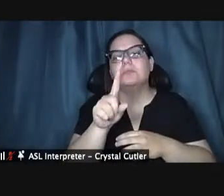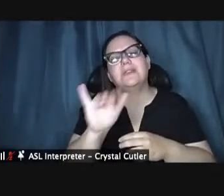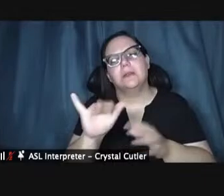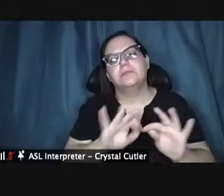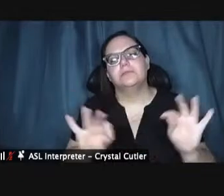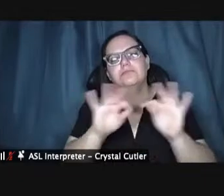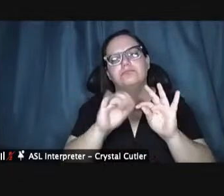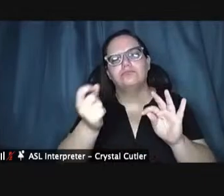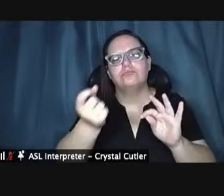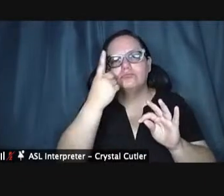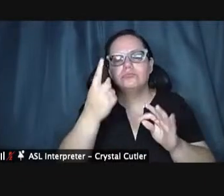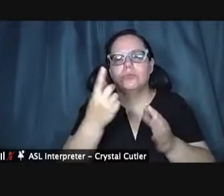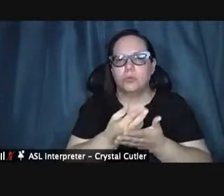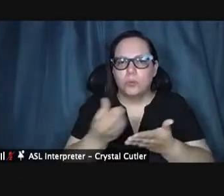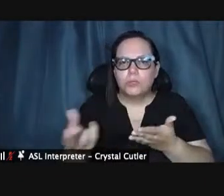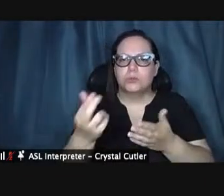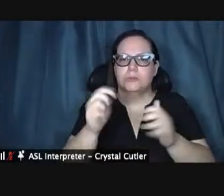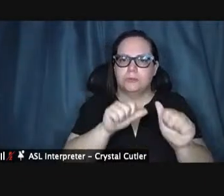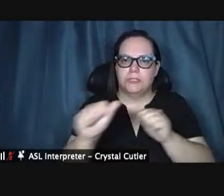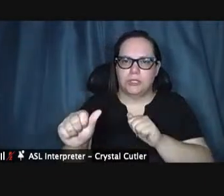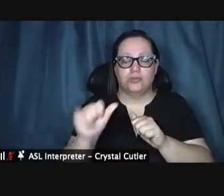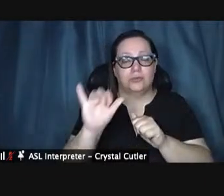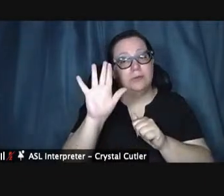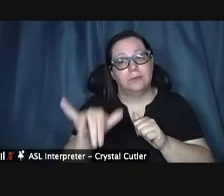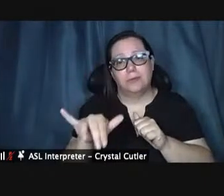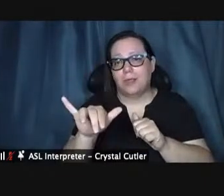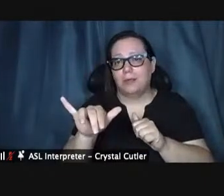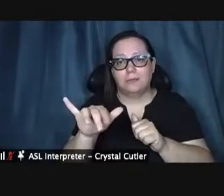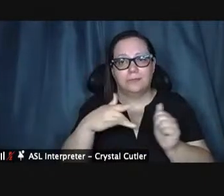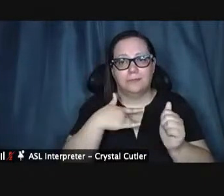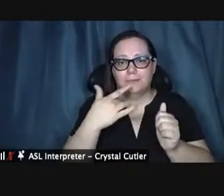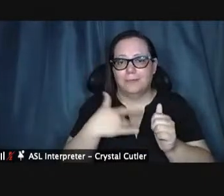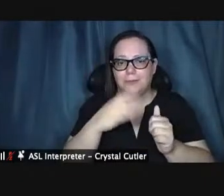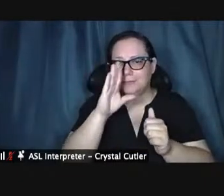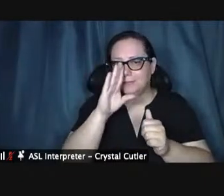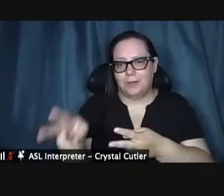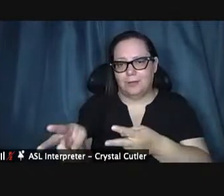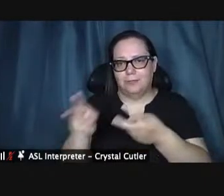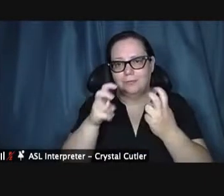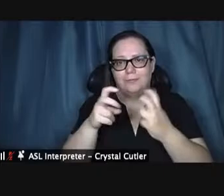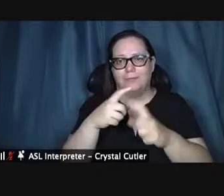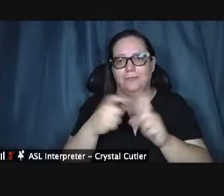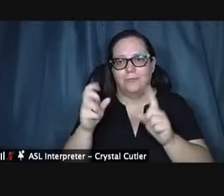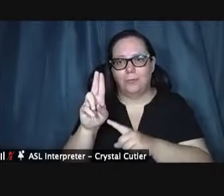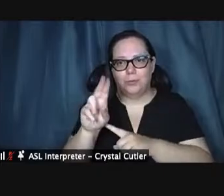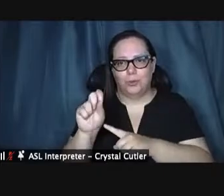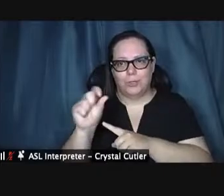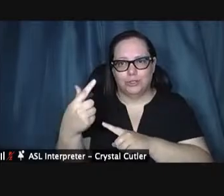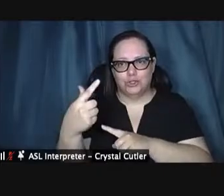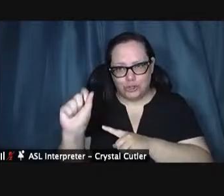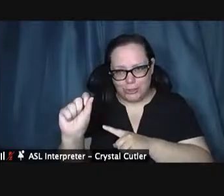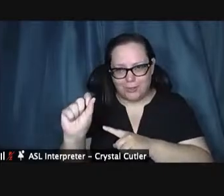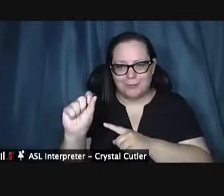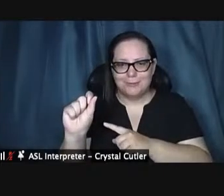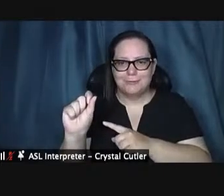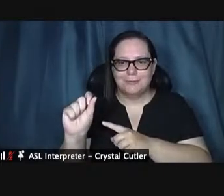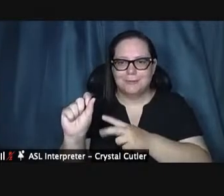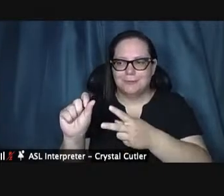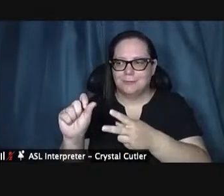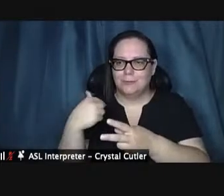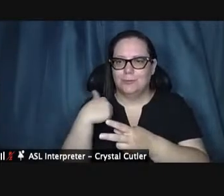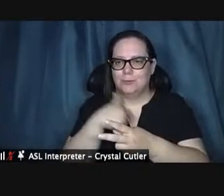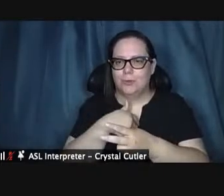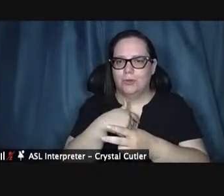volatiles. It's a page out of the USGS playbook, if you will, and we are adopting those